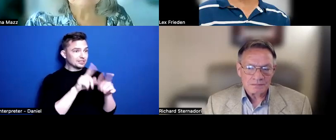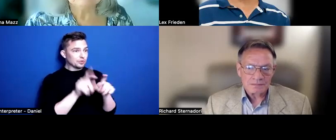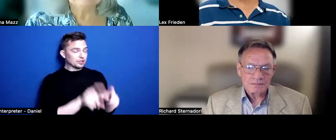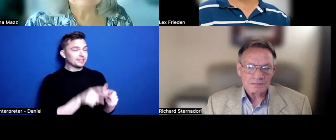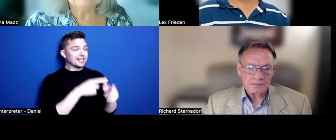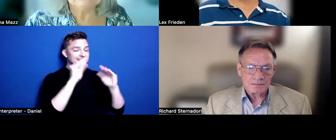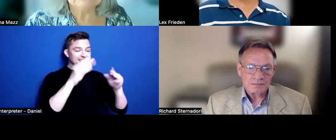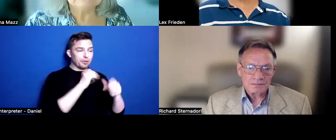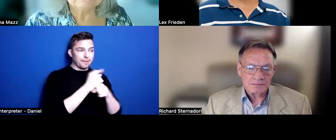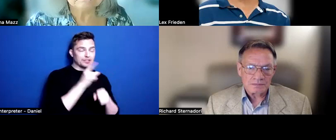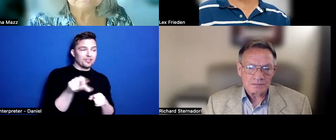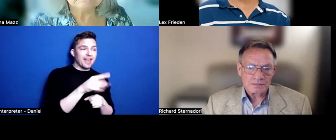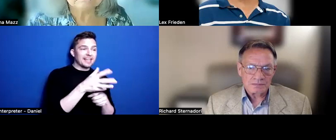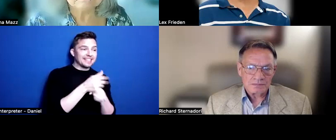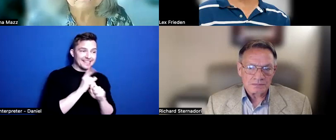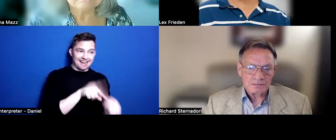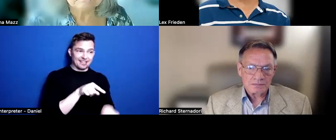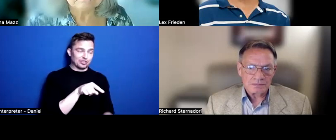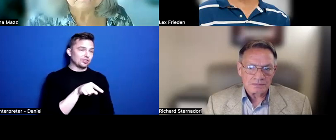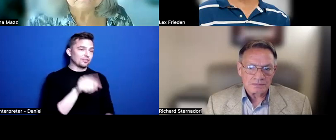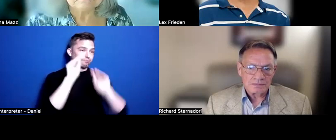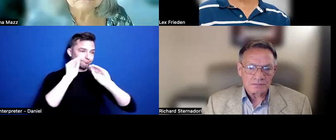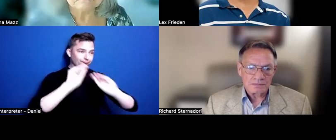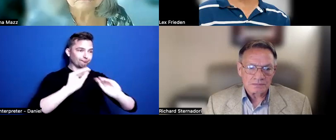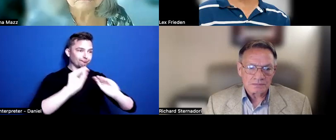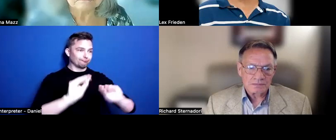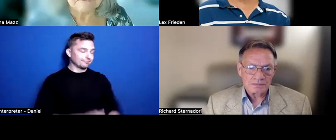teachers will ensure they get the answers.